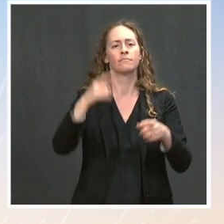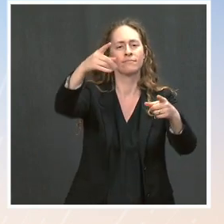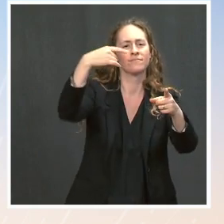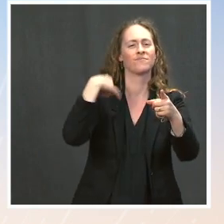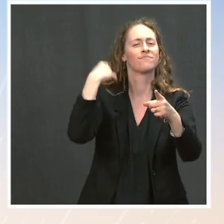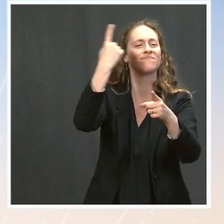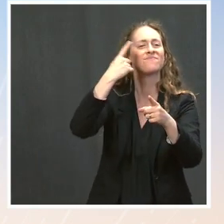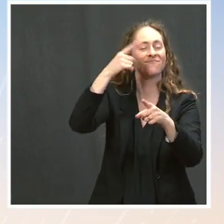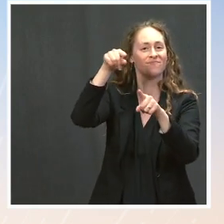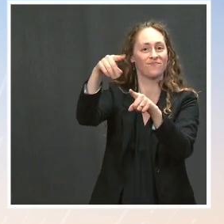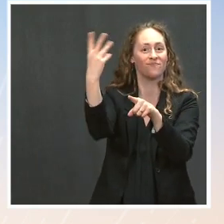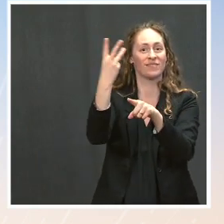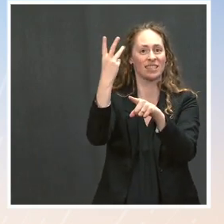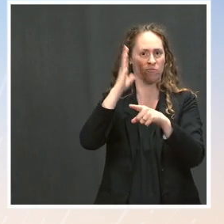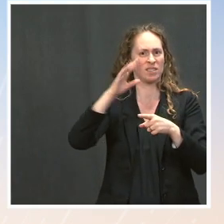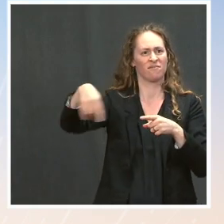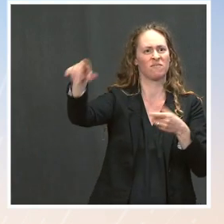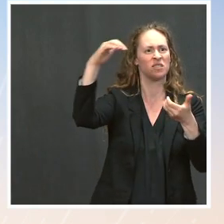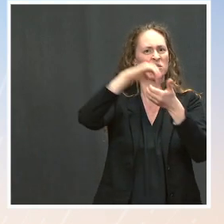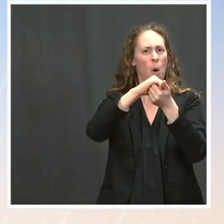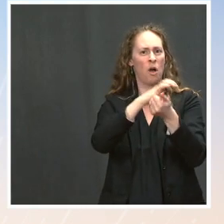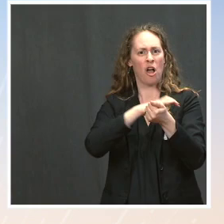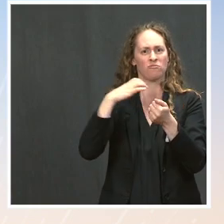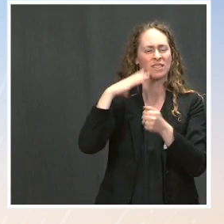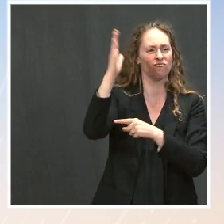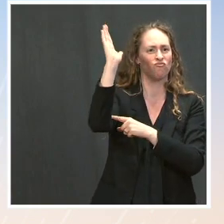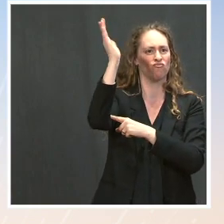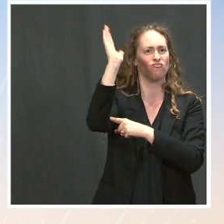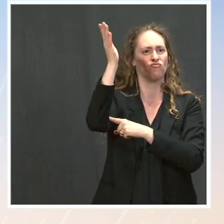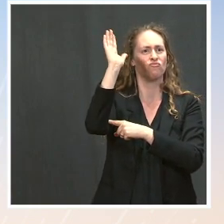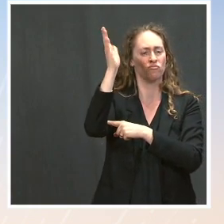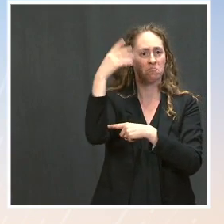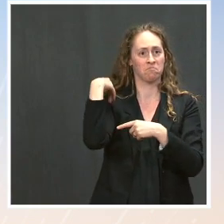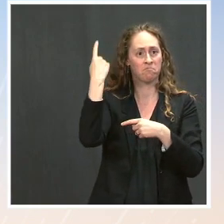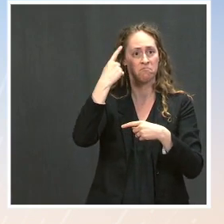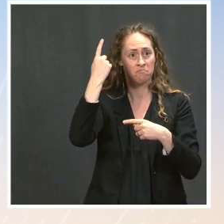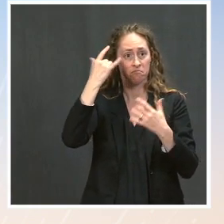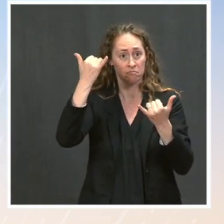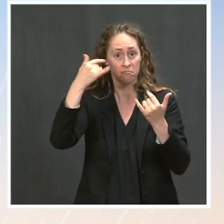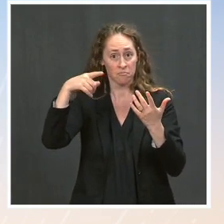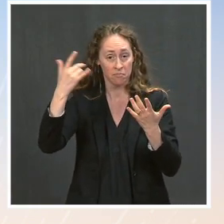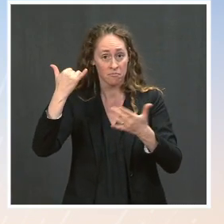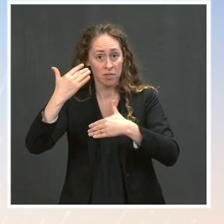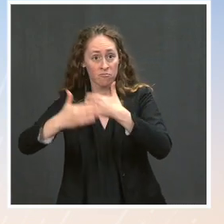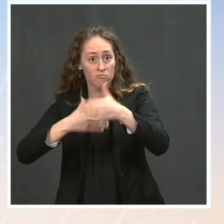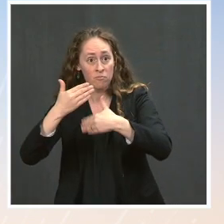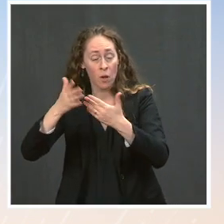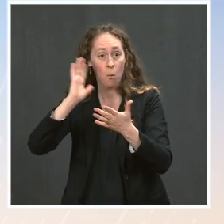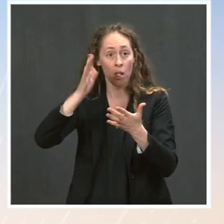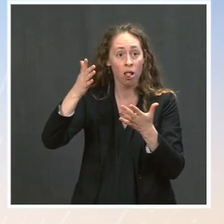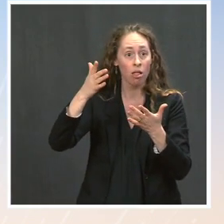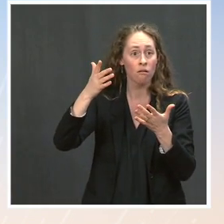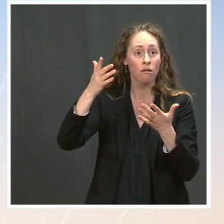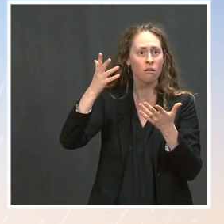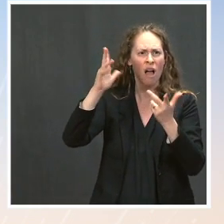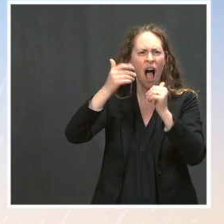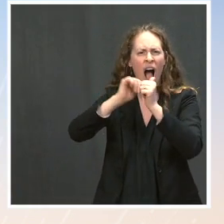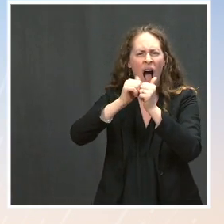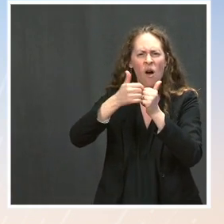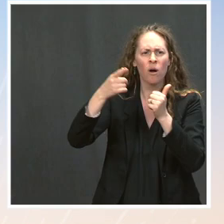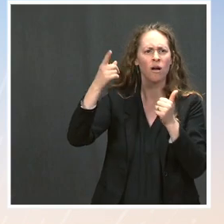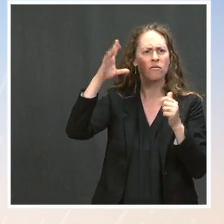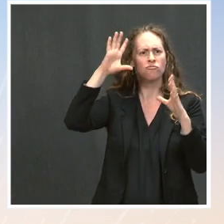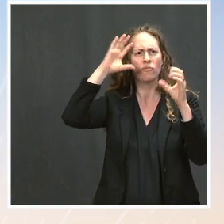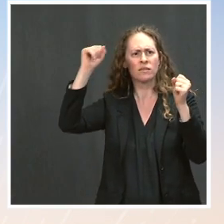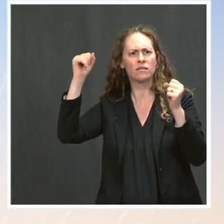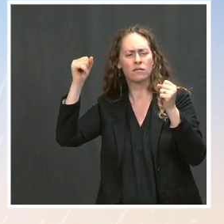Congress, can you give us a sense of how the speech is coming together, the president's involvement in it, how he wants to use that speech, and his appearance there